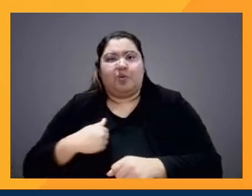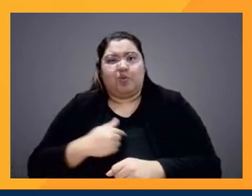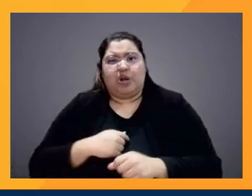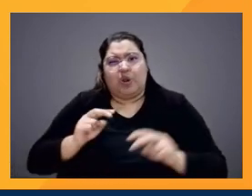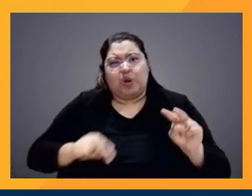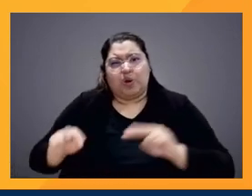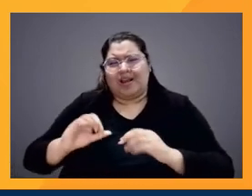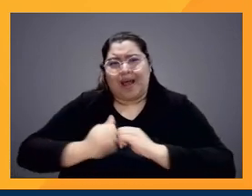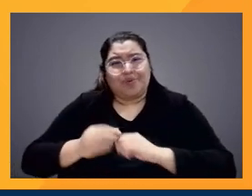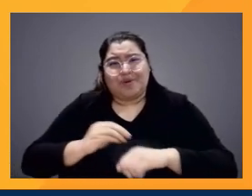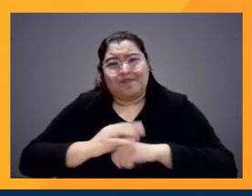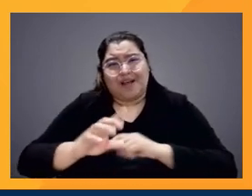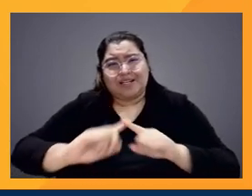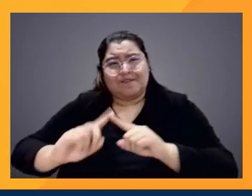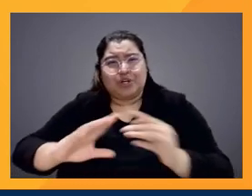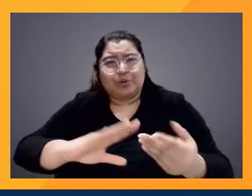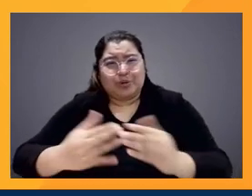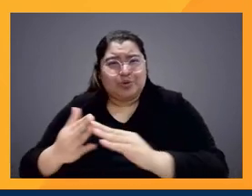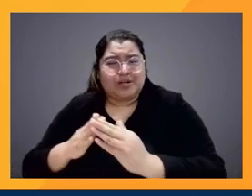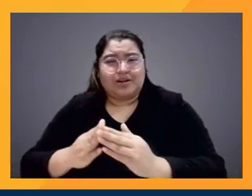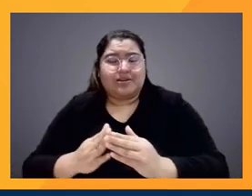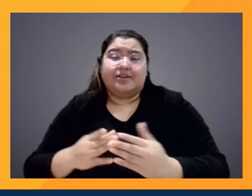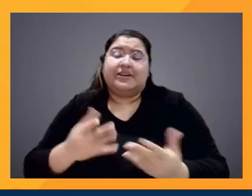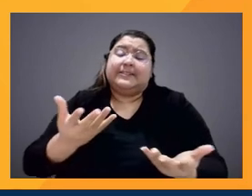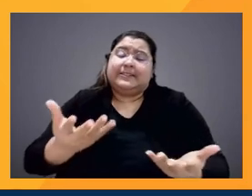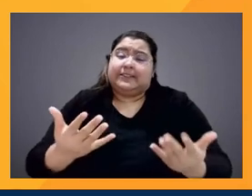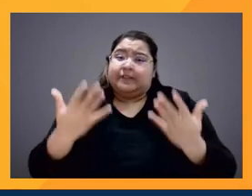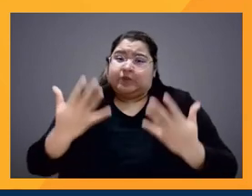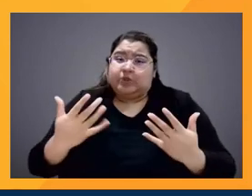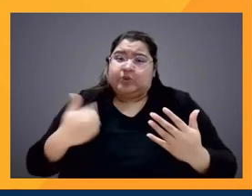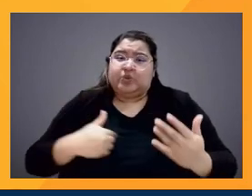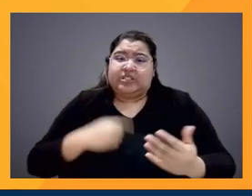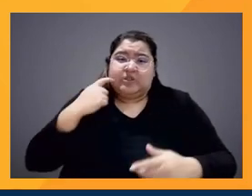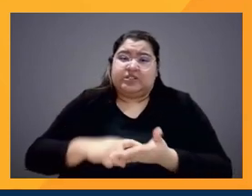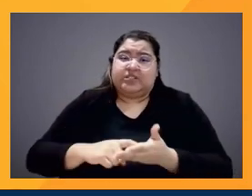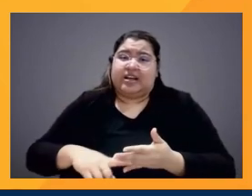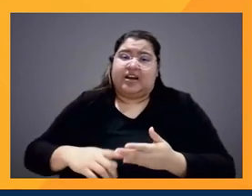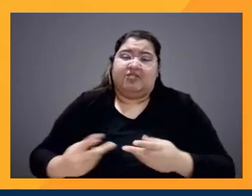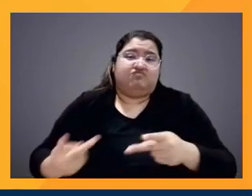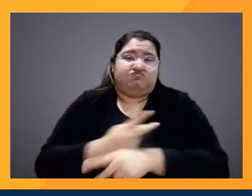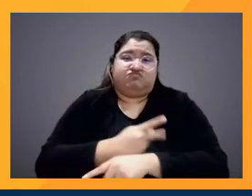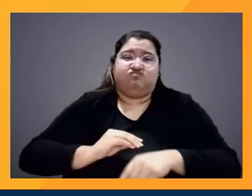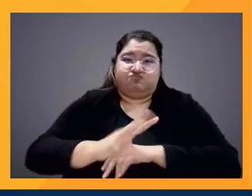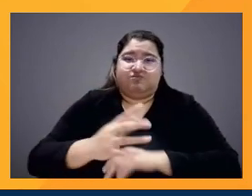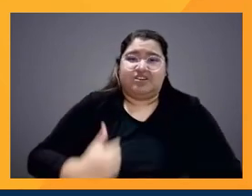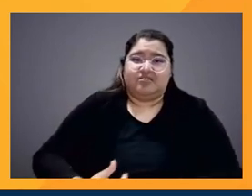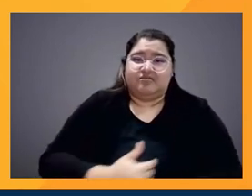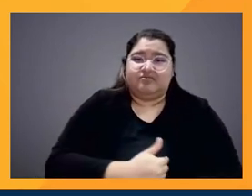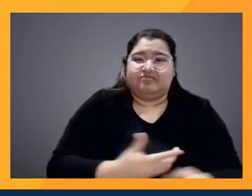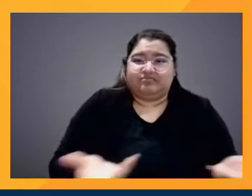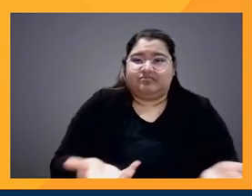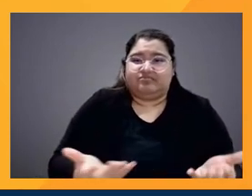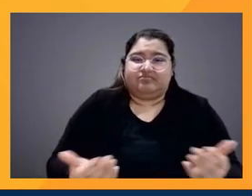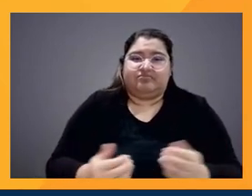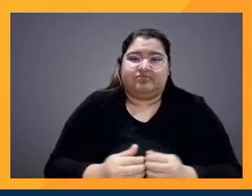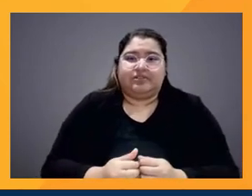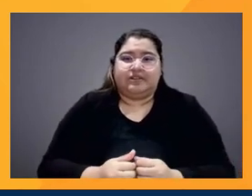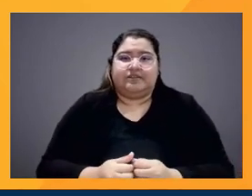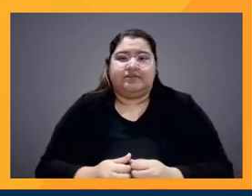the words here, but that sentiment, I think, especially when you sort of really sort of drive down what that might entirely mean, is the kind of thing that really